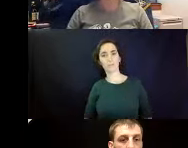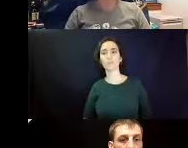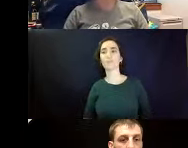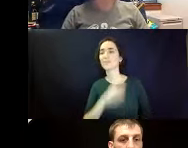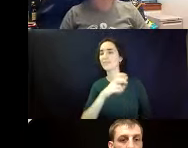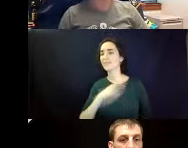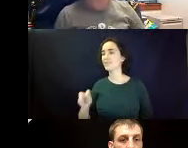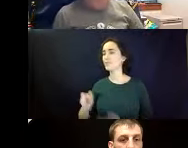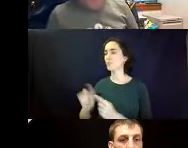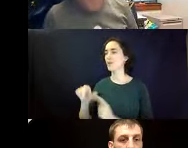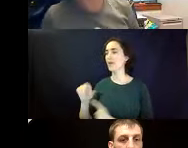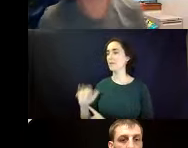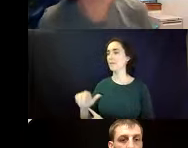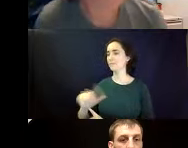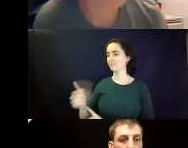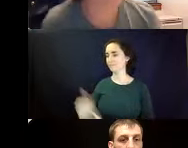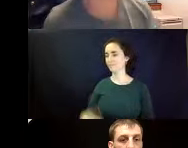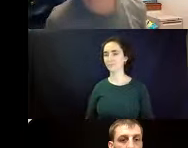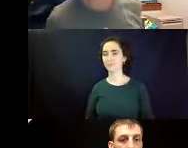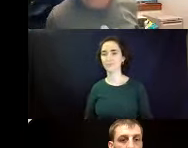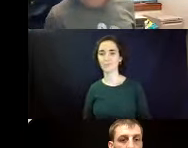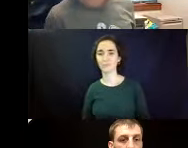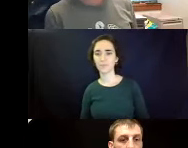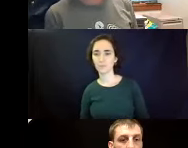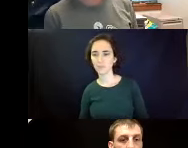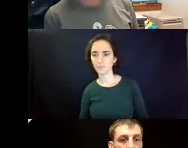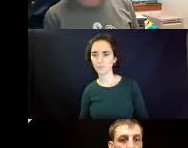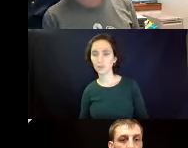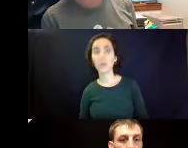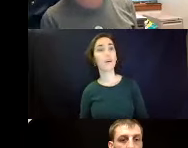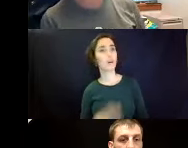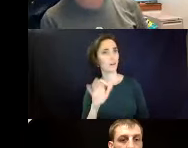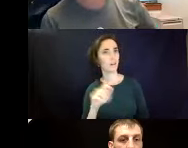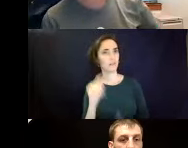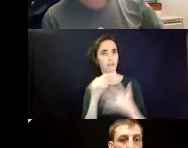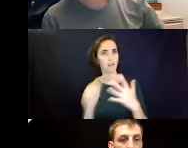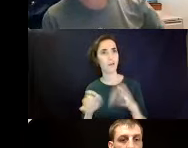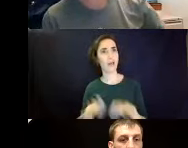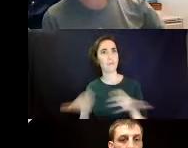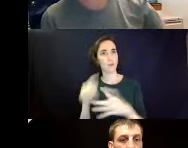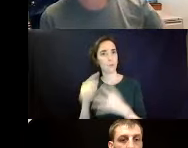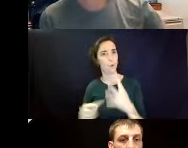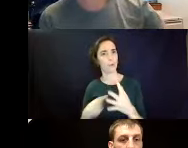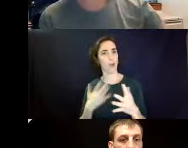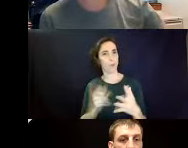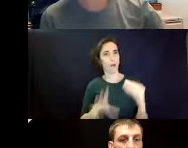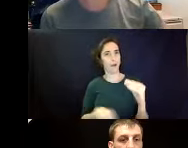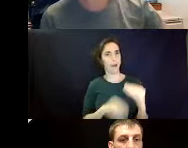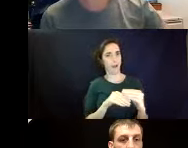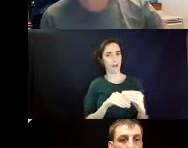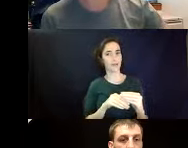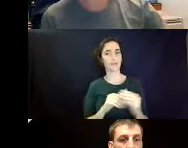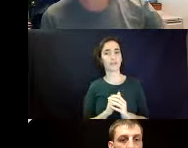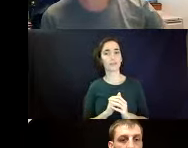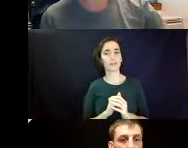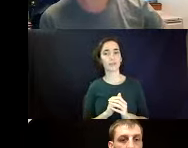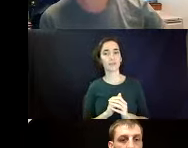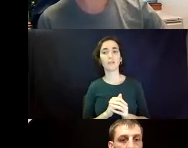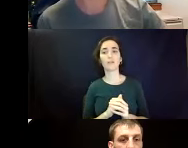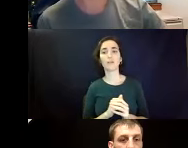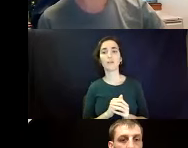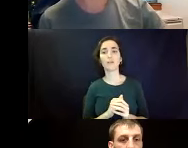Amy. All right, so Jessica, you said some important things that triggered some things for me. Is, you know, if you have no